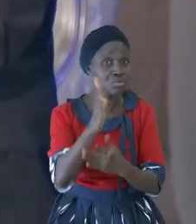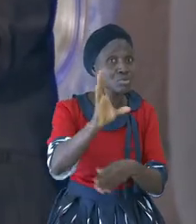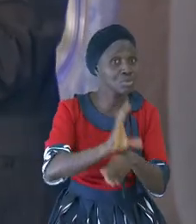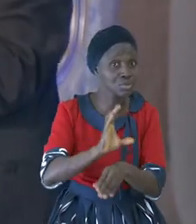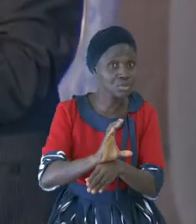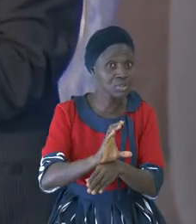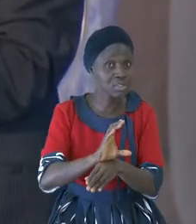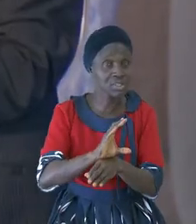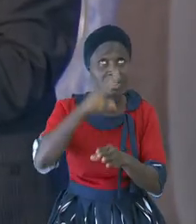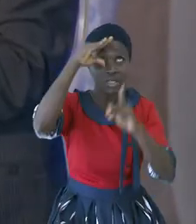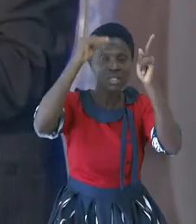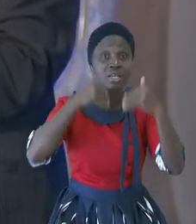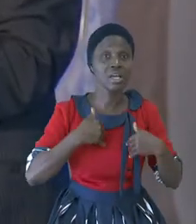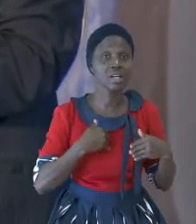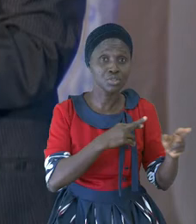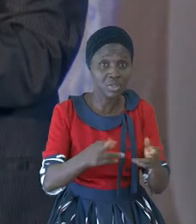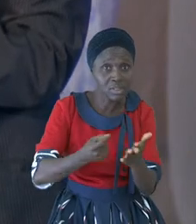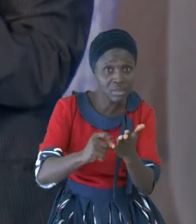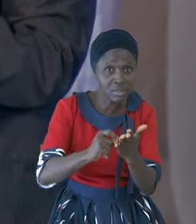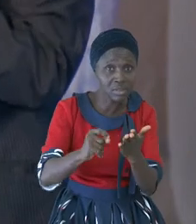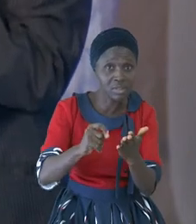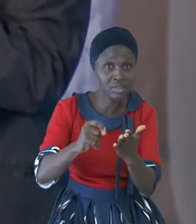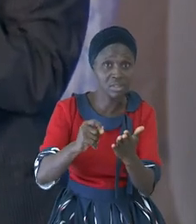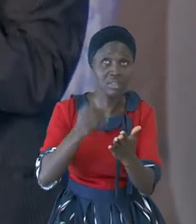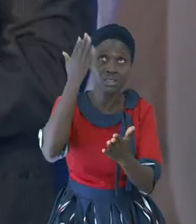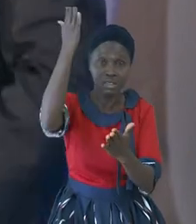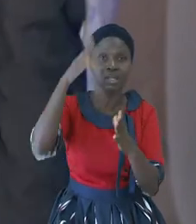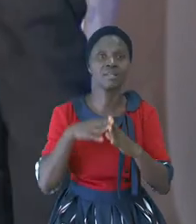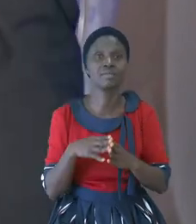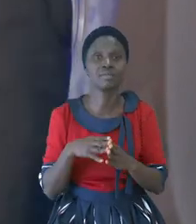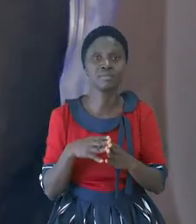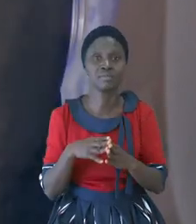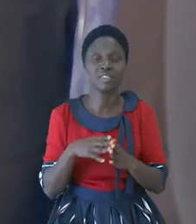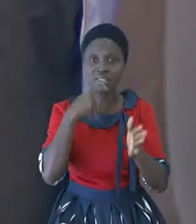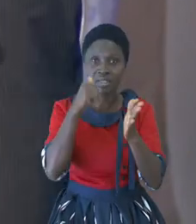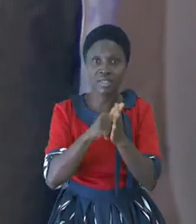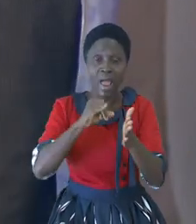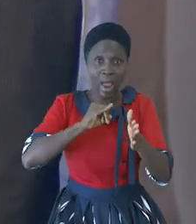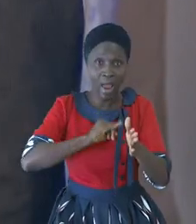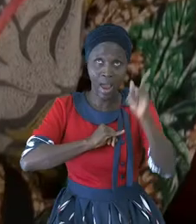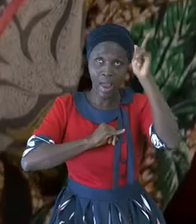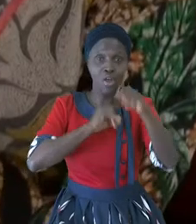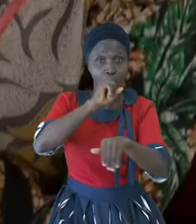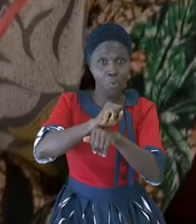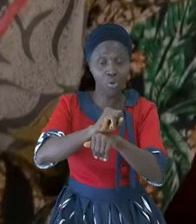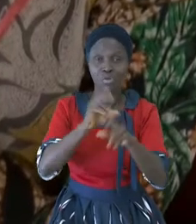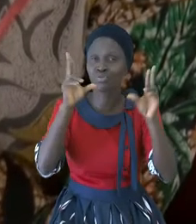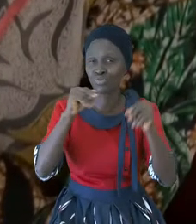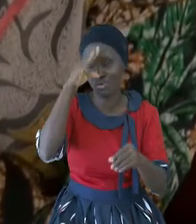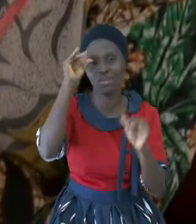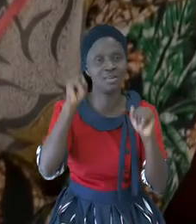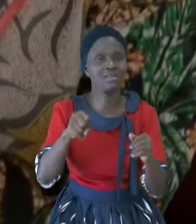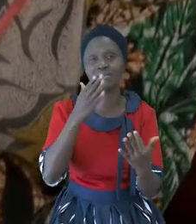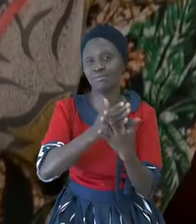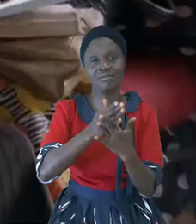written it down. He said, I walk and no man can hinder him. The Lord